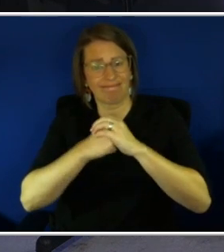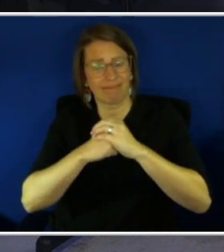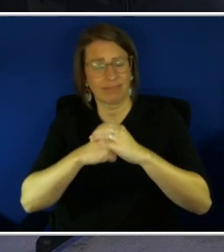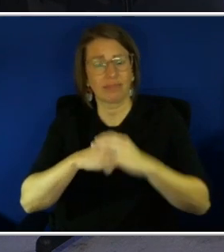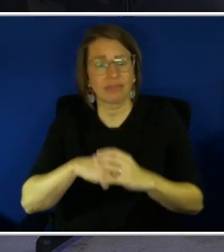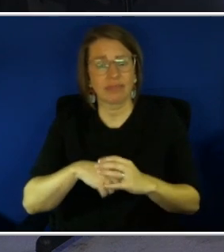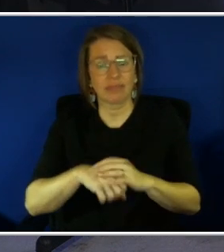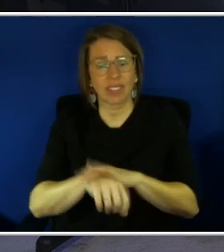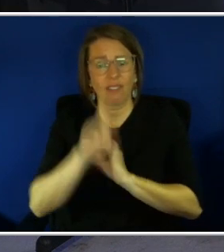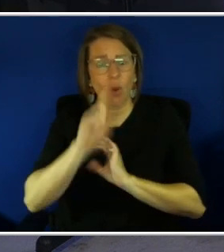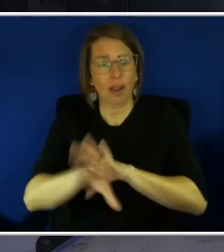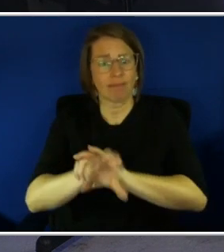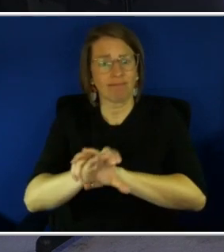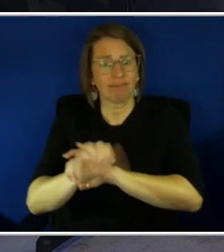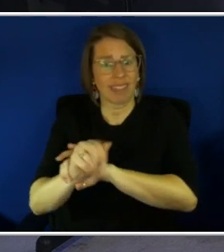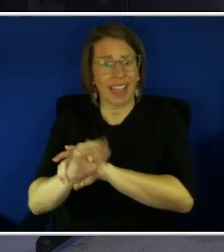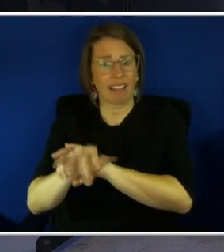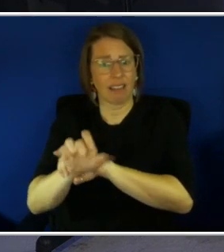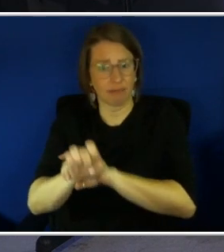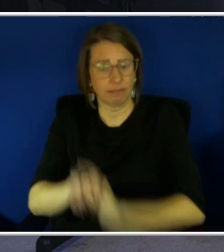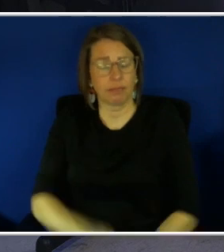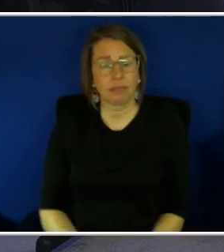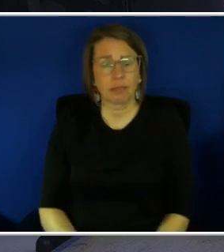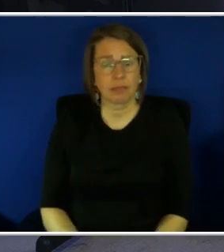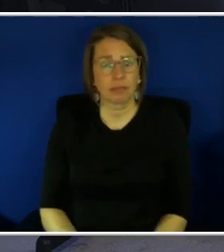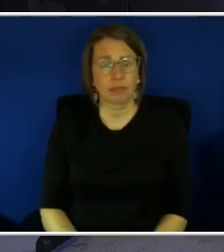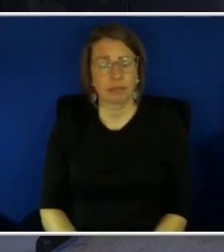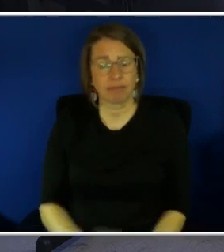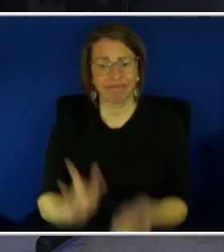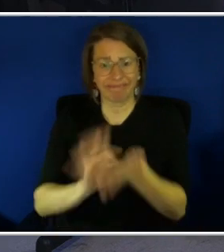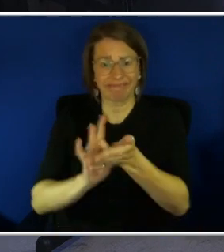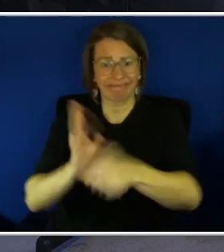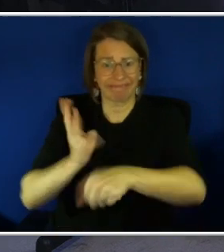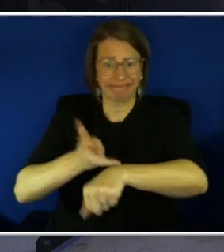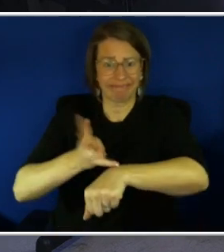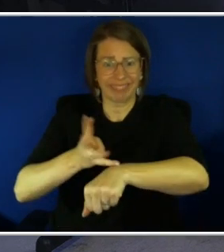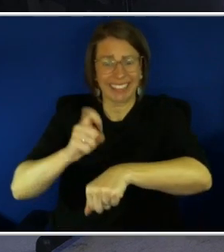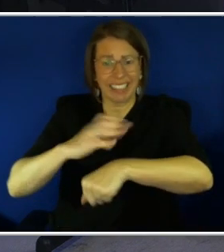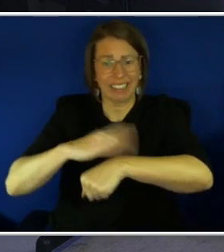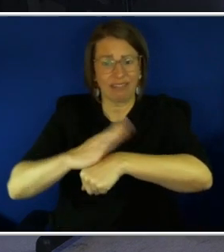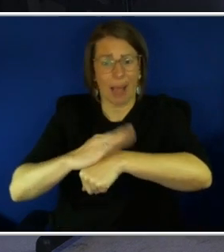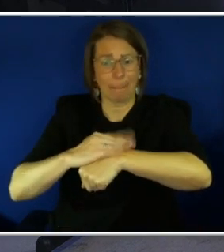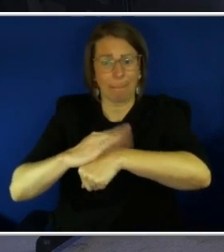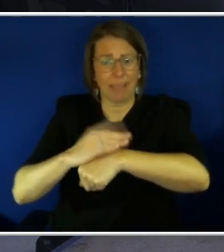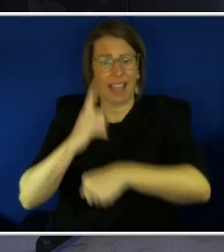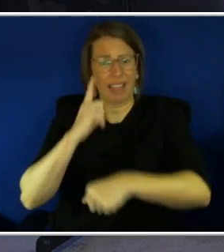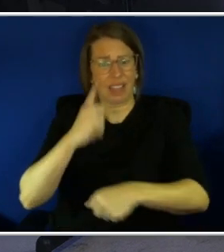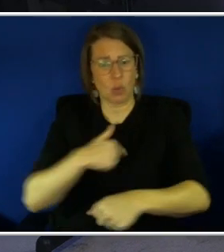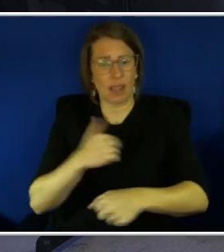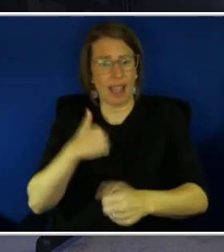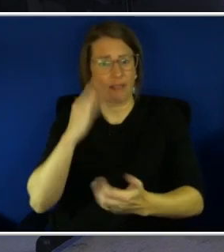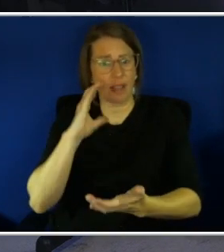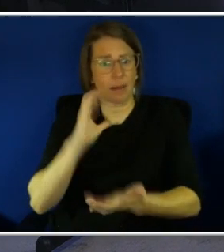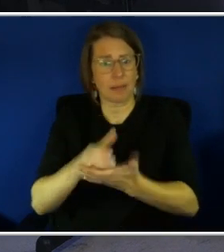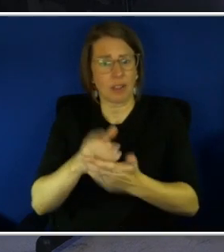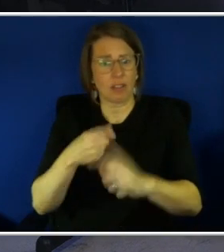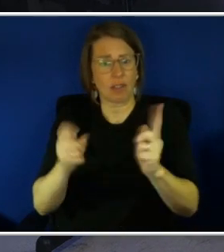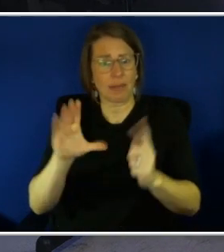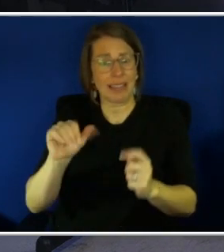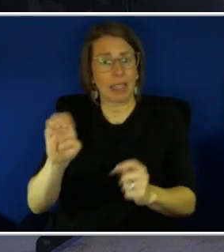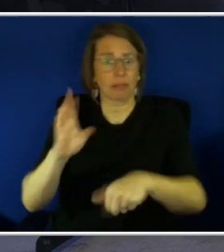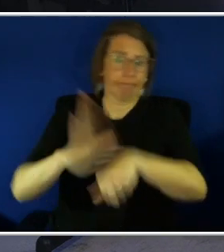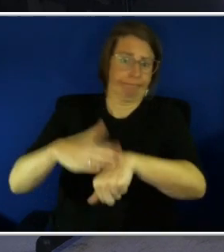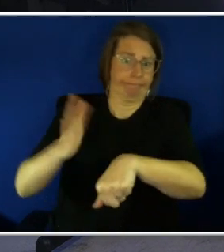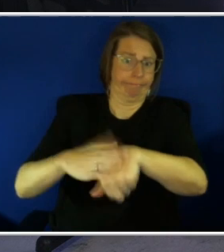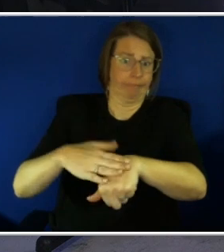antibiotics into the joint required some type of a flap. I think we have some photos from the case. Now, a quick warning for our